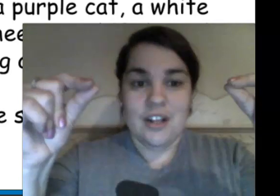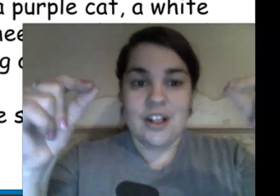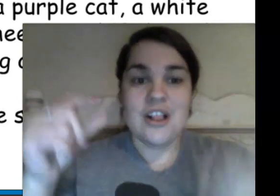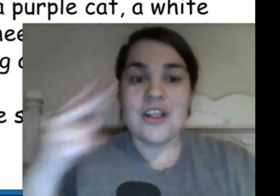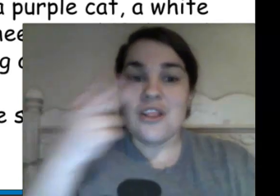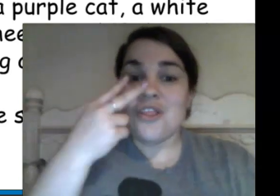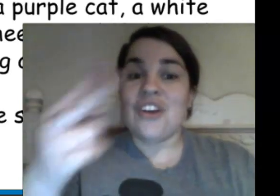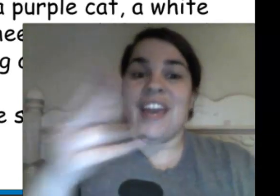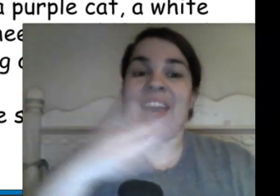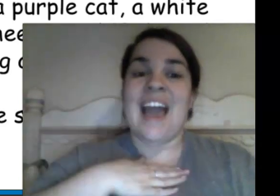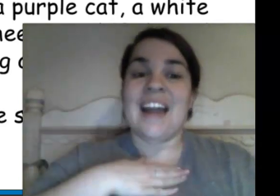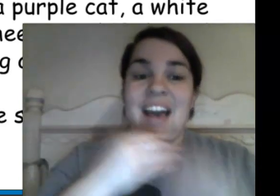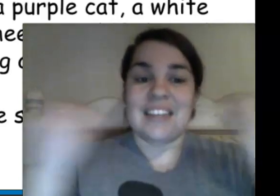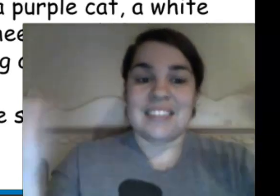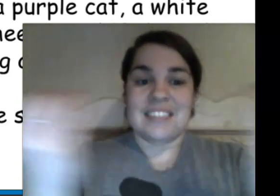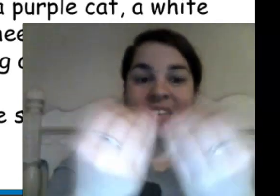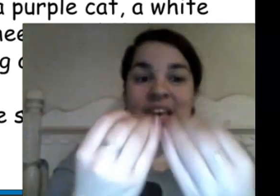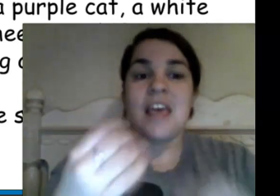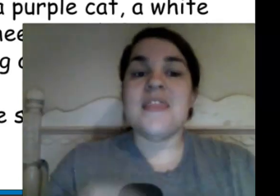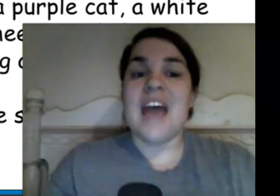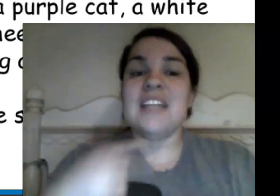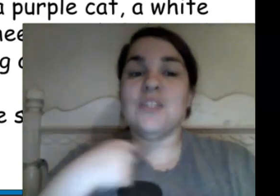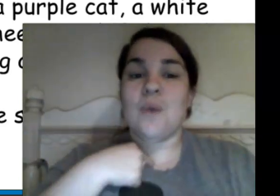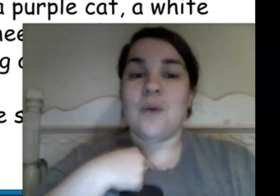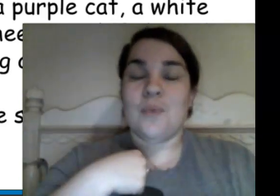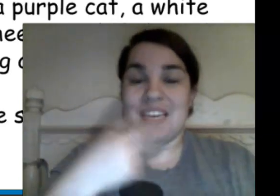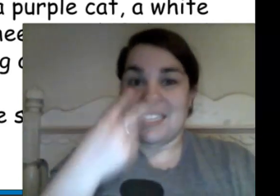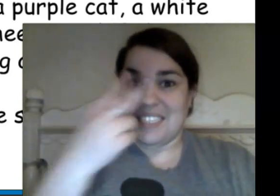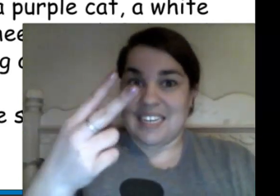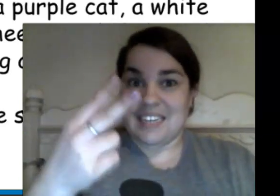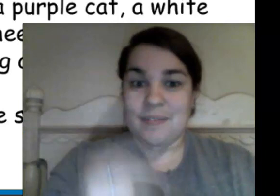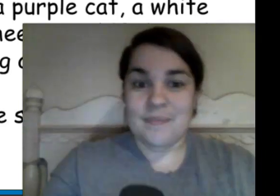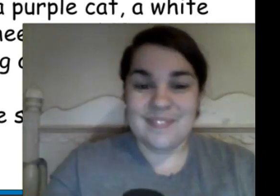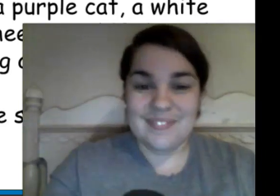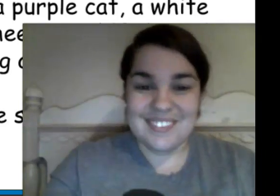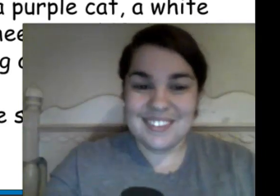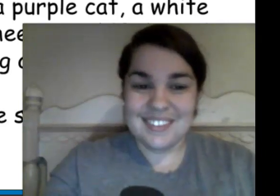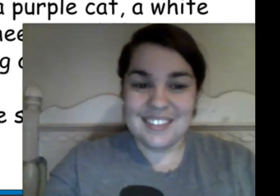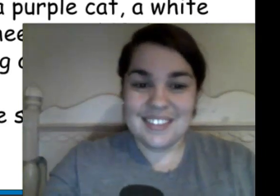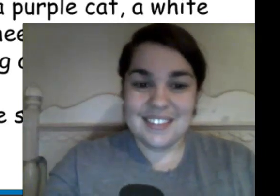teacher looking at us. That's what we see.